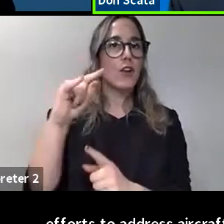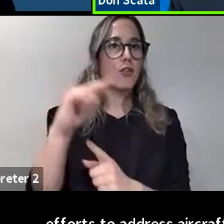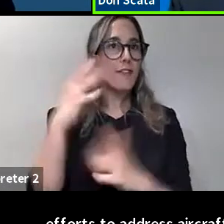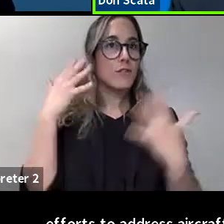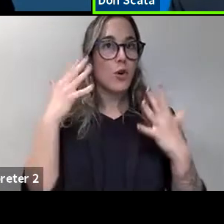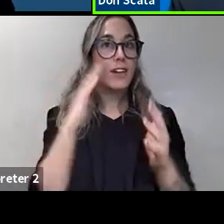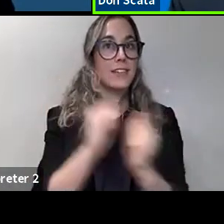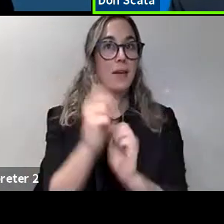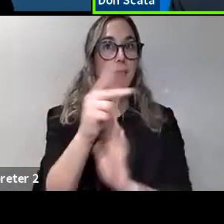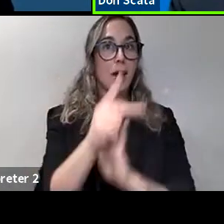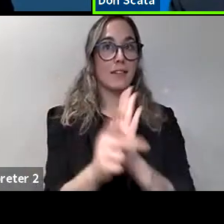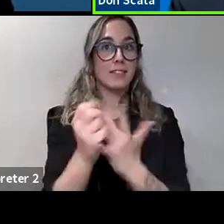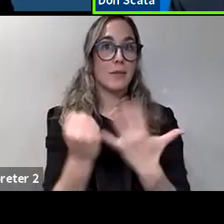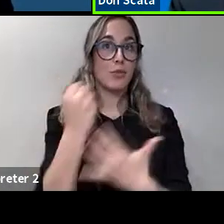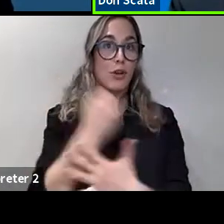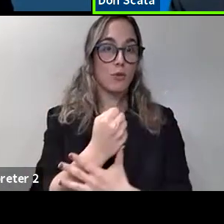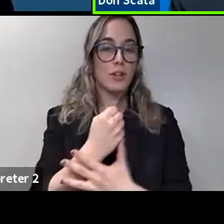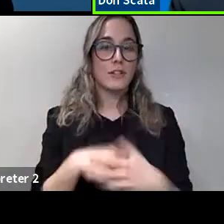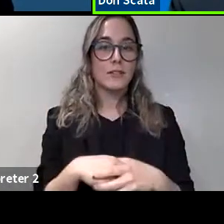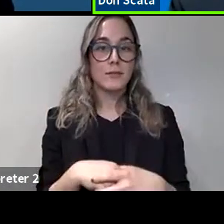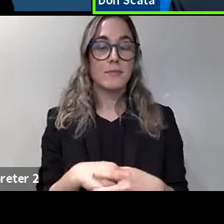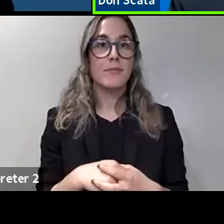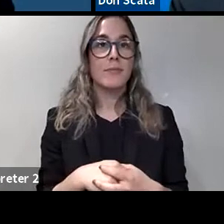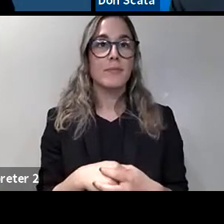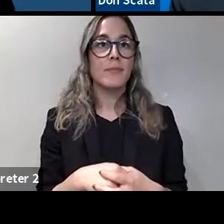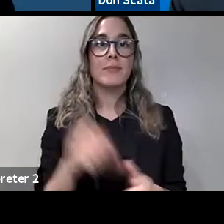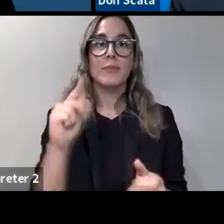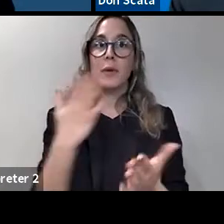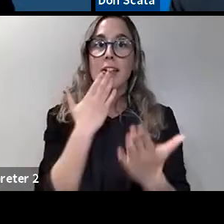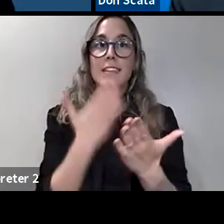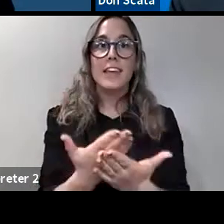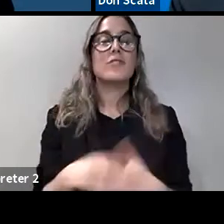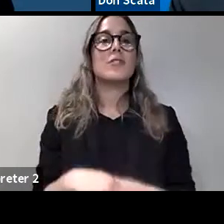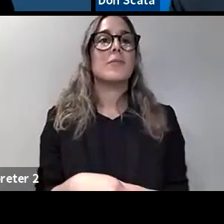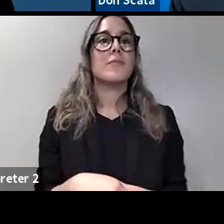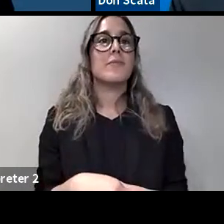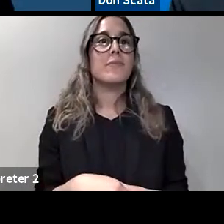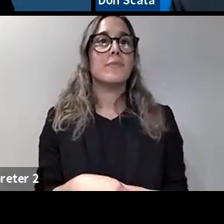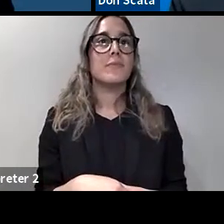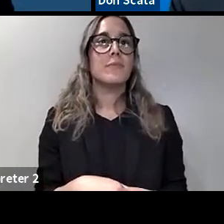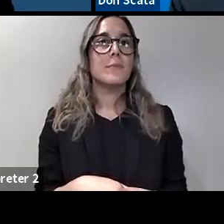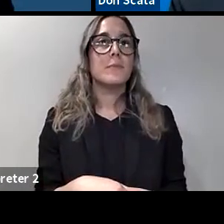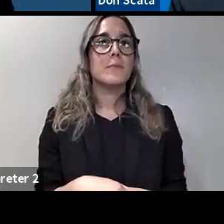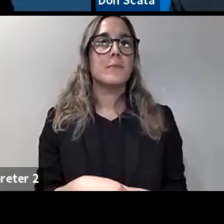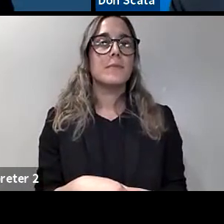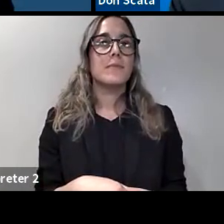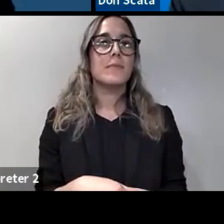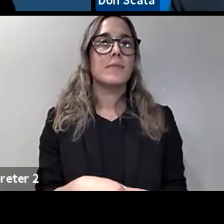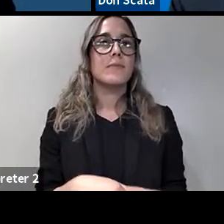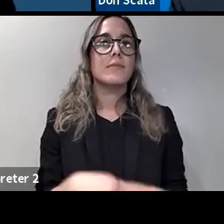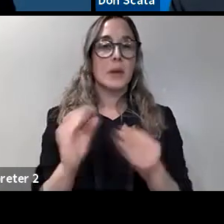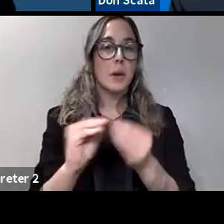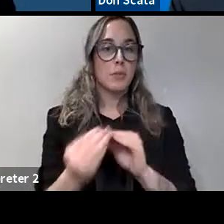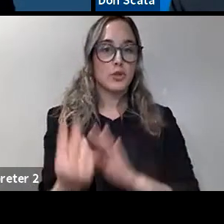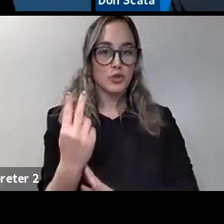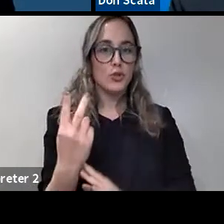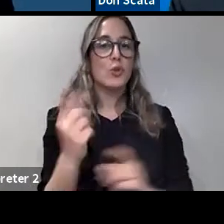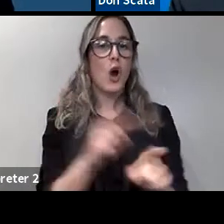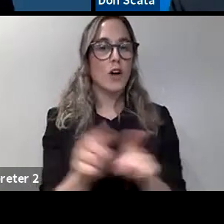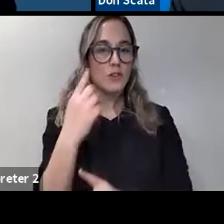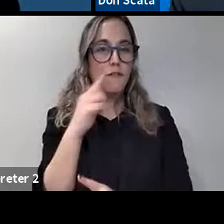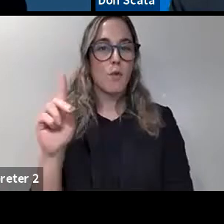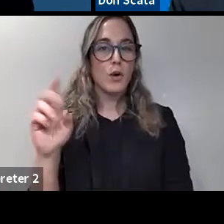priorities. Okay, thanks, Tom. question too. Oh, this one's also for you,